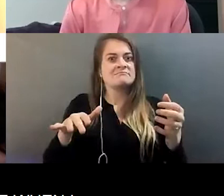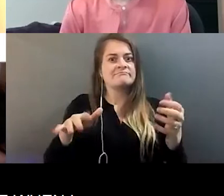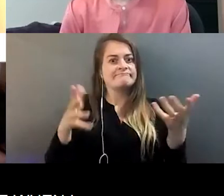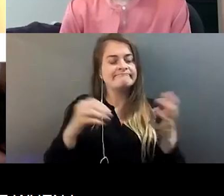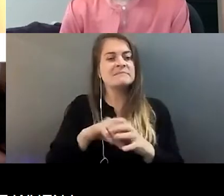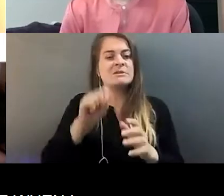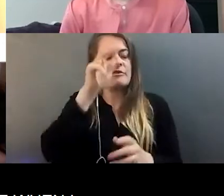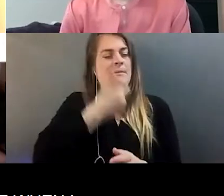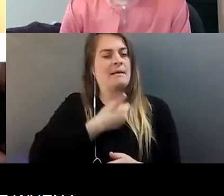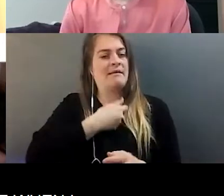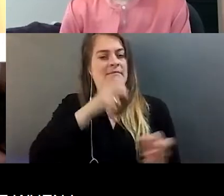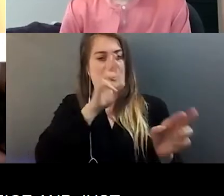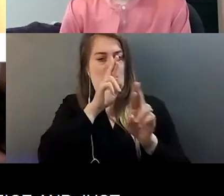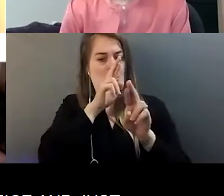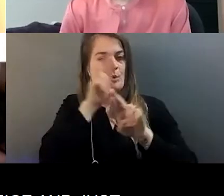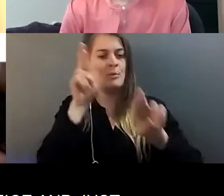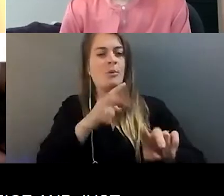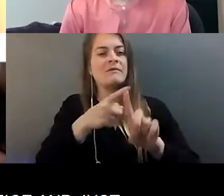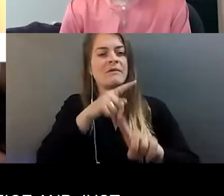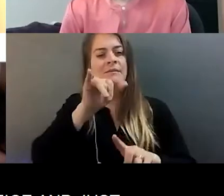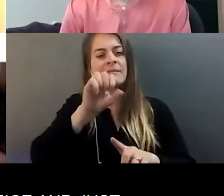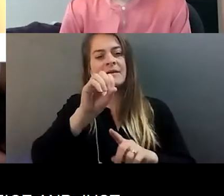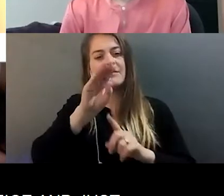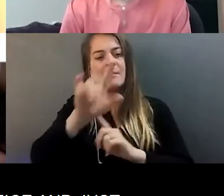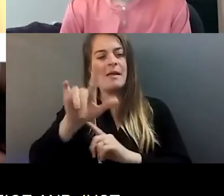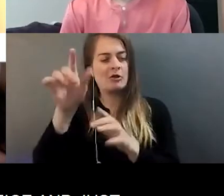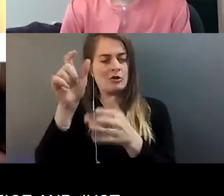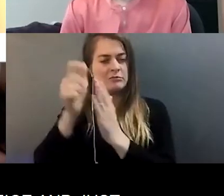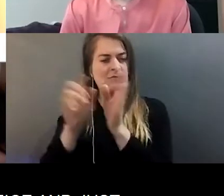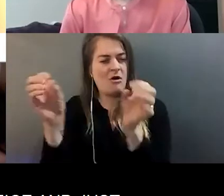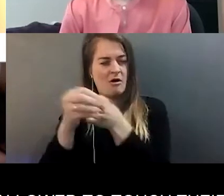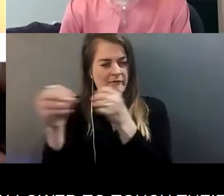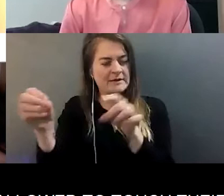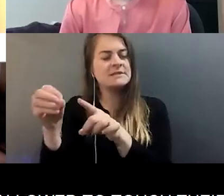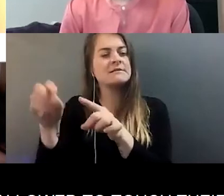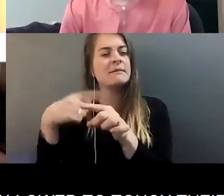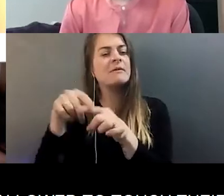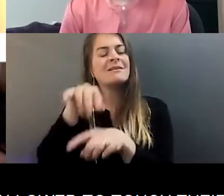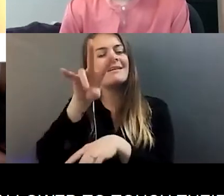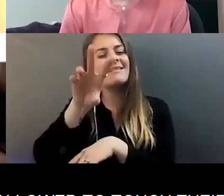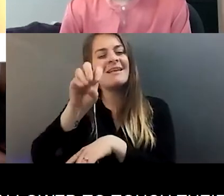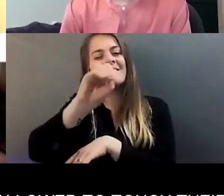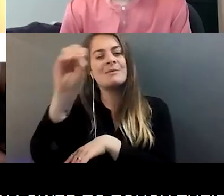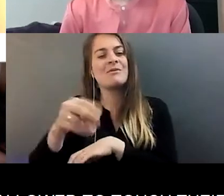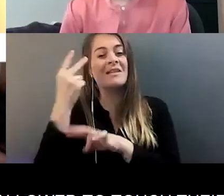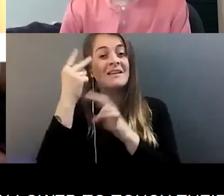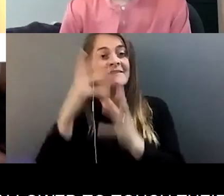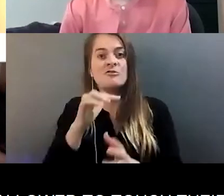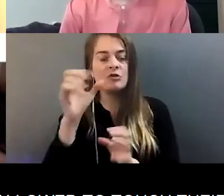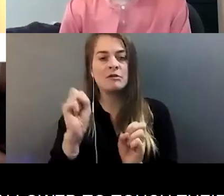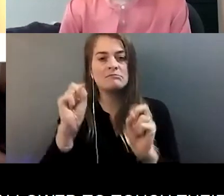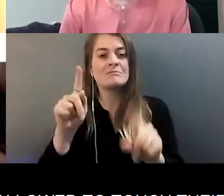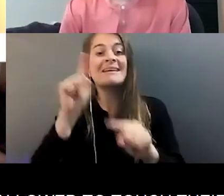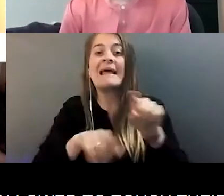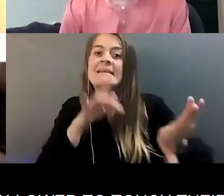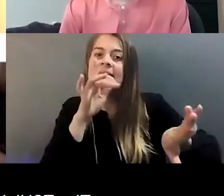when I read the report from Isabel's office, and just noting that 70% of visitors were not allowed to touch their